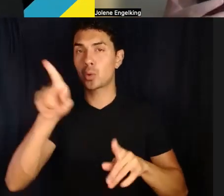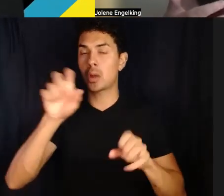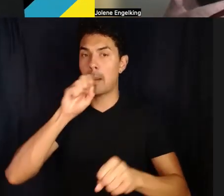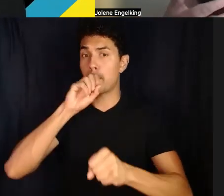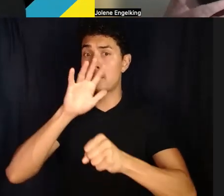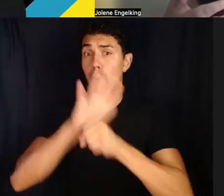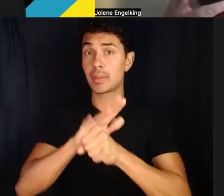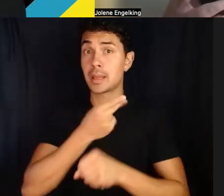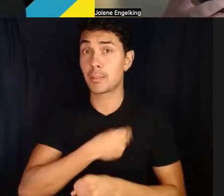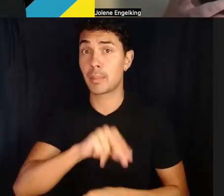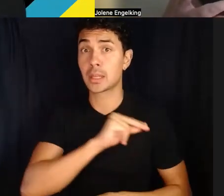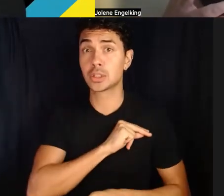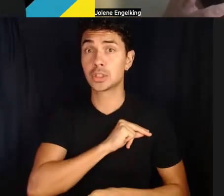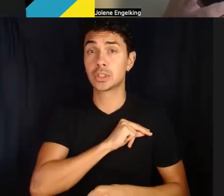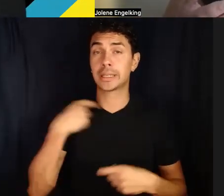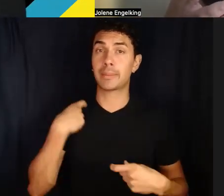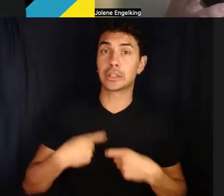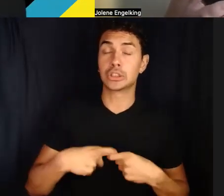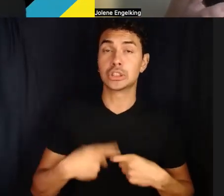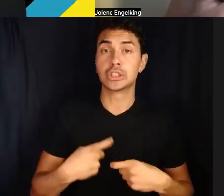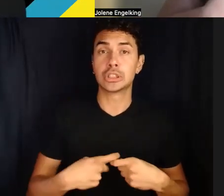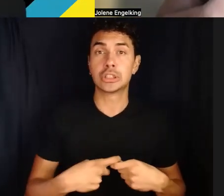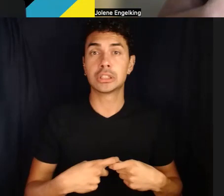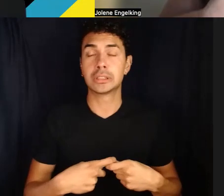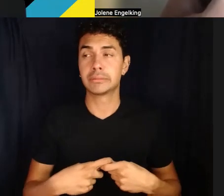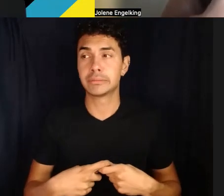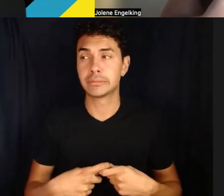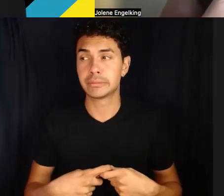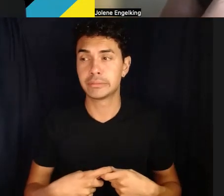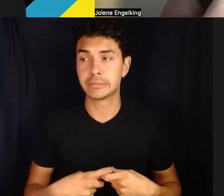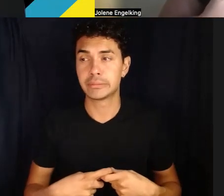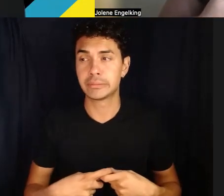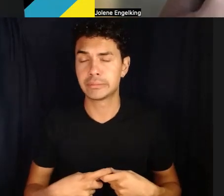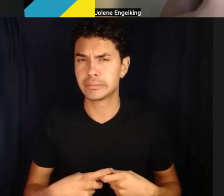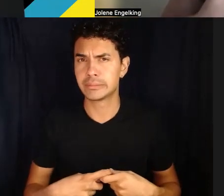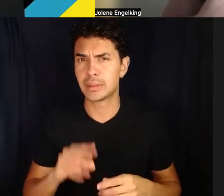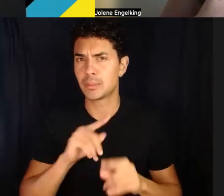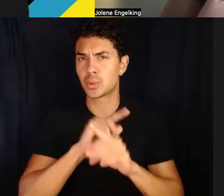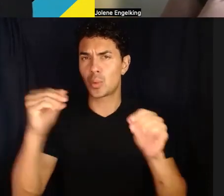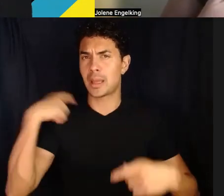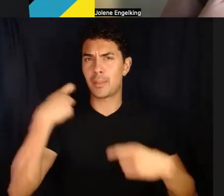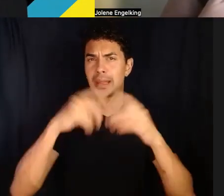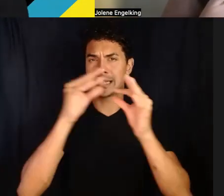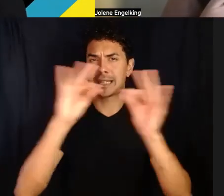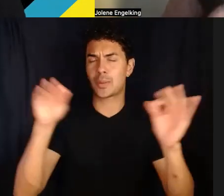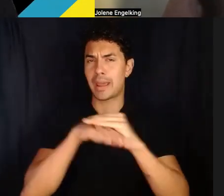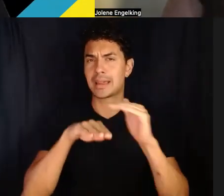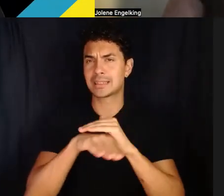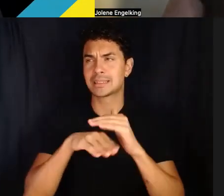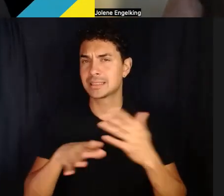And we don't want that. We want survivors to expect integrity from anybody, any door that they walk